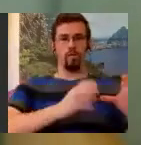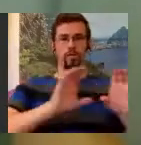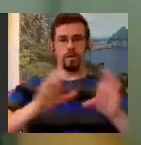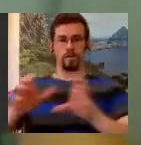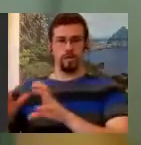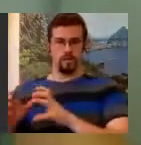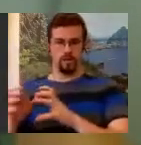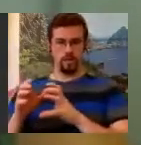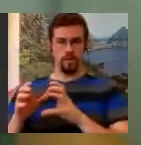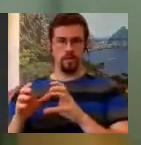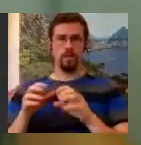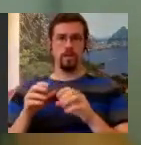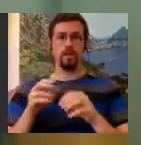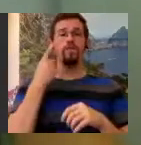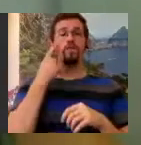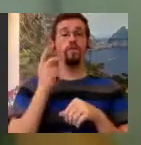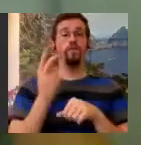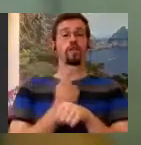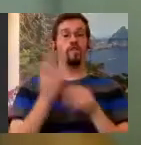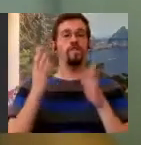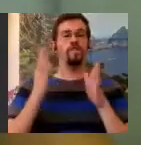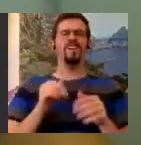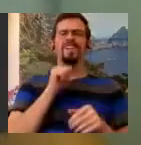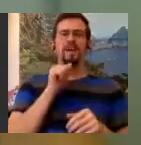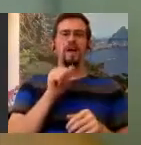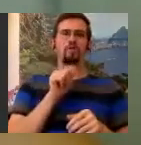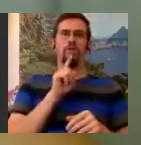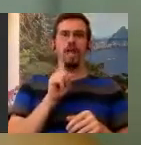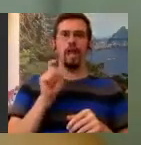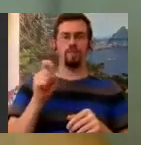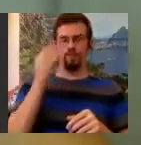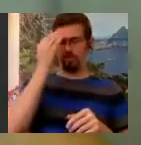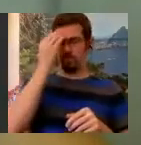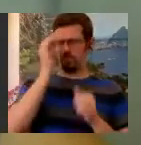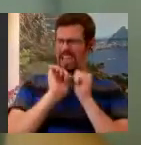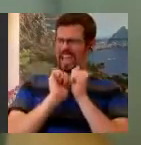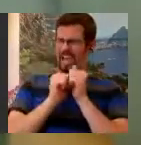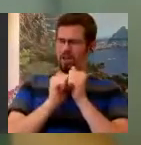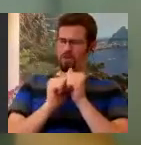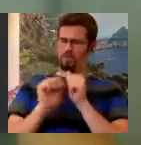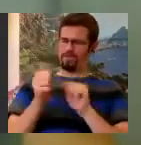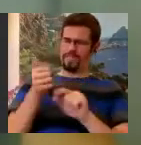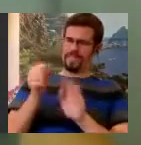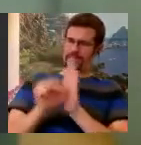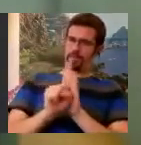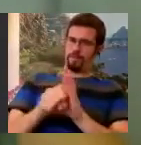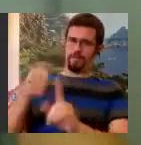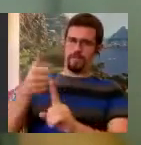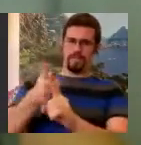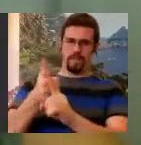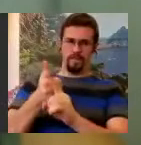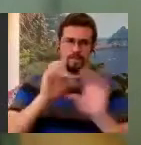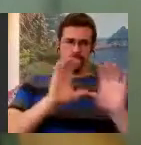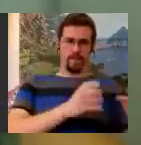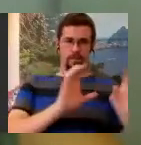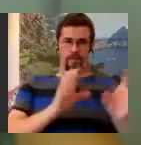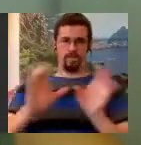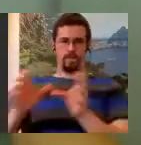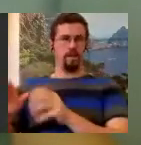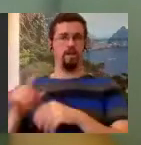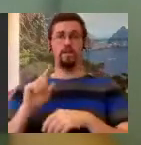user is not aware of how the glyphs are classified. They are just gathered